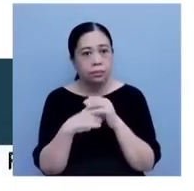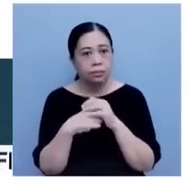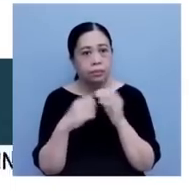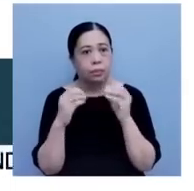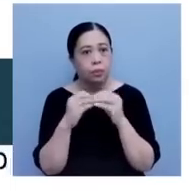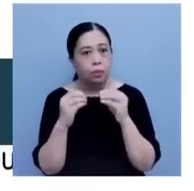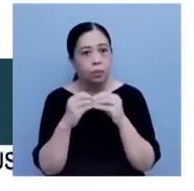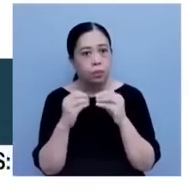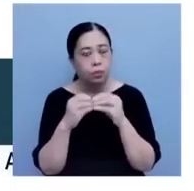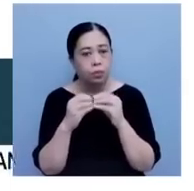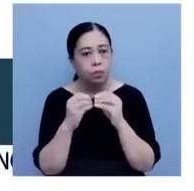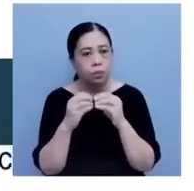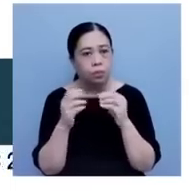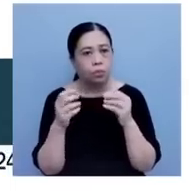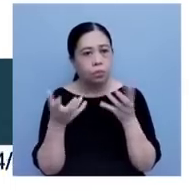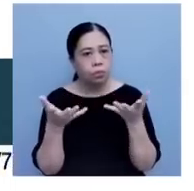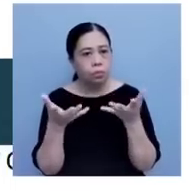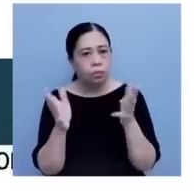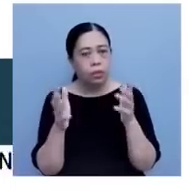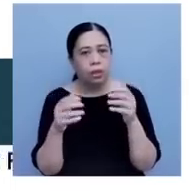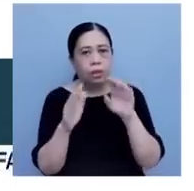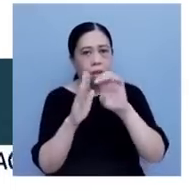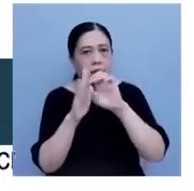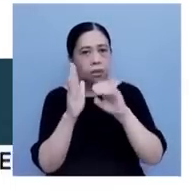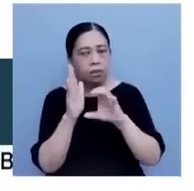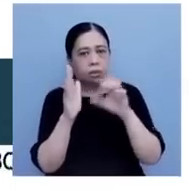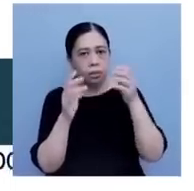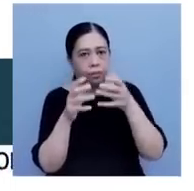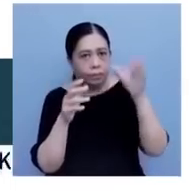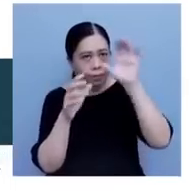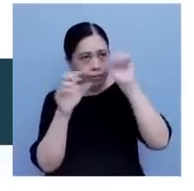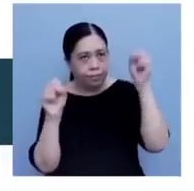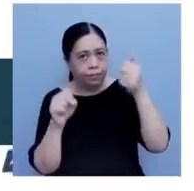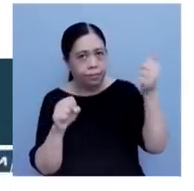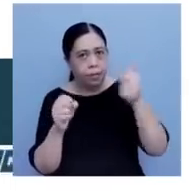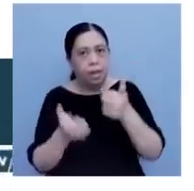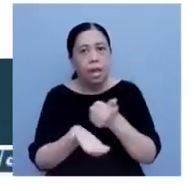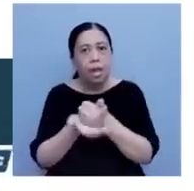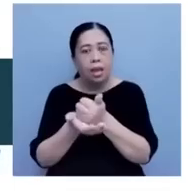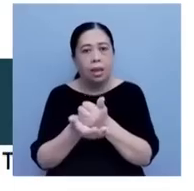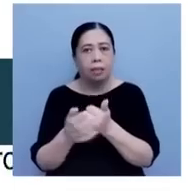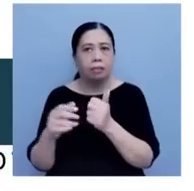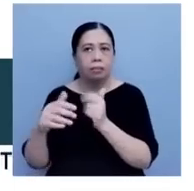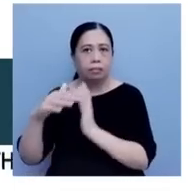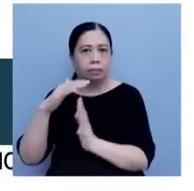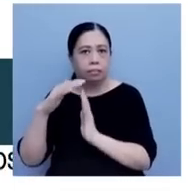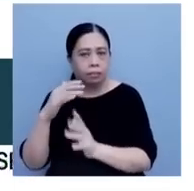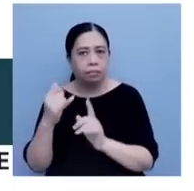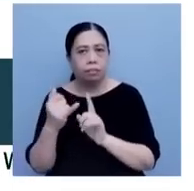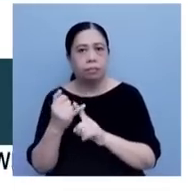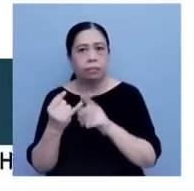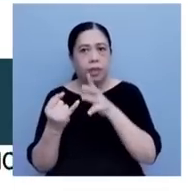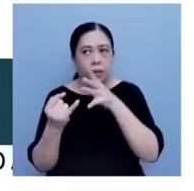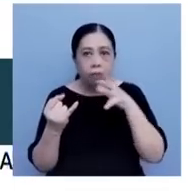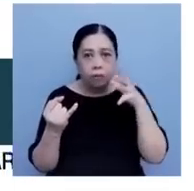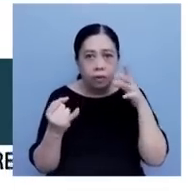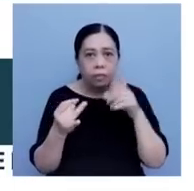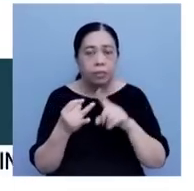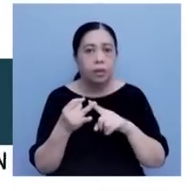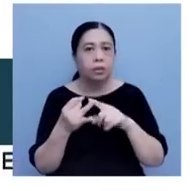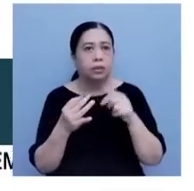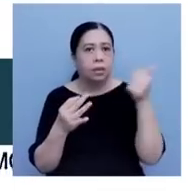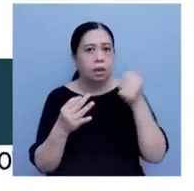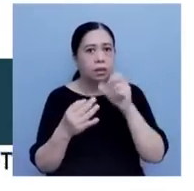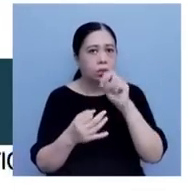it's permissive, so it allows the executive to help consumers, farmers, and actually other